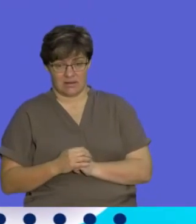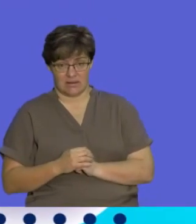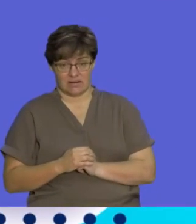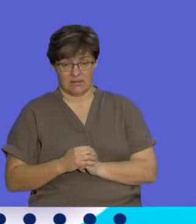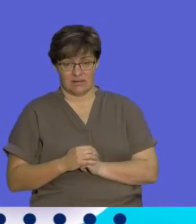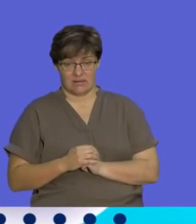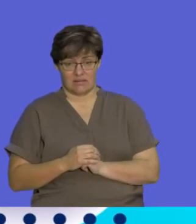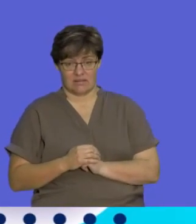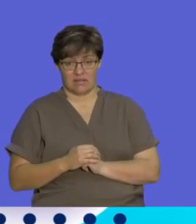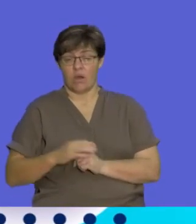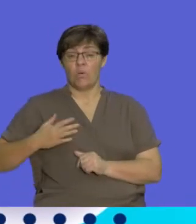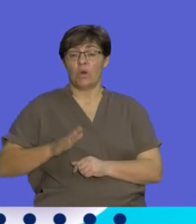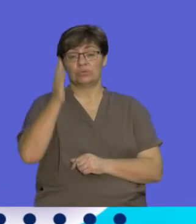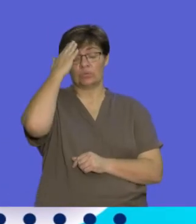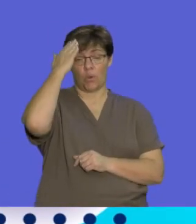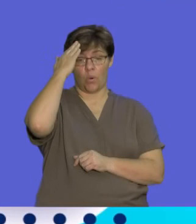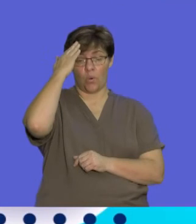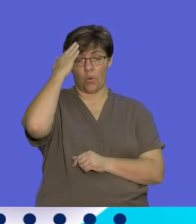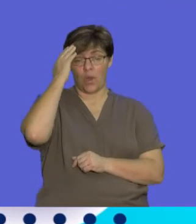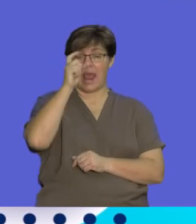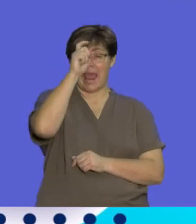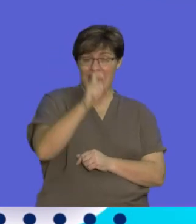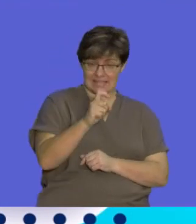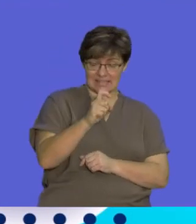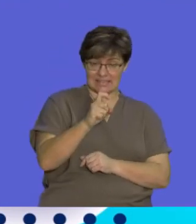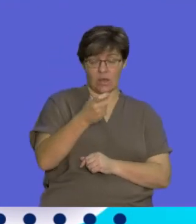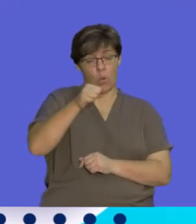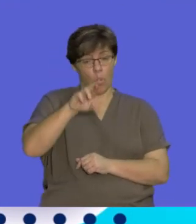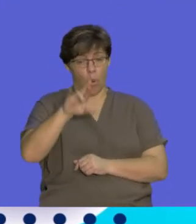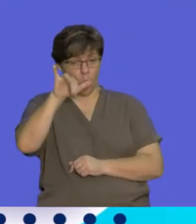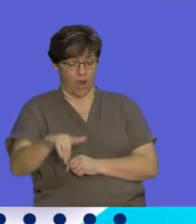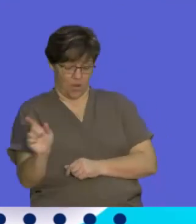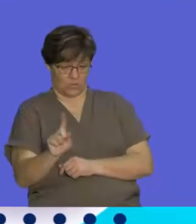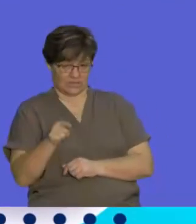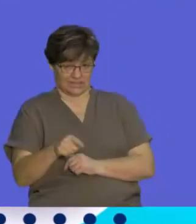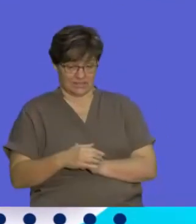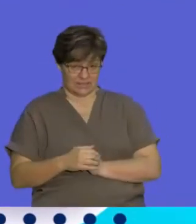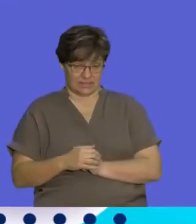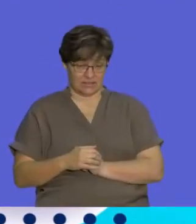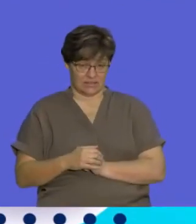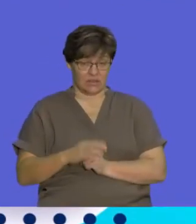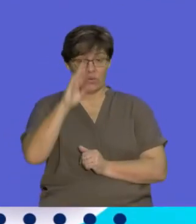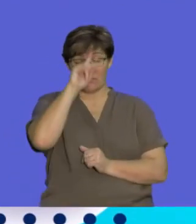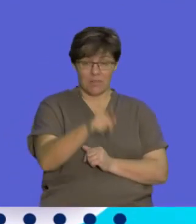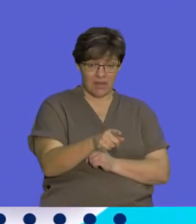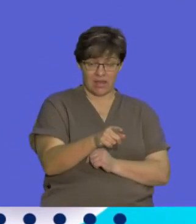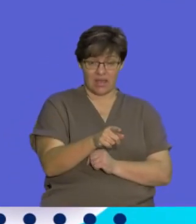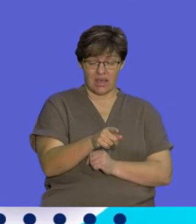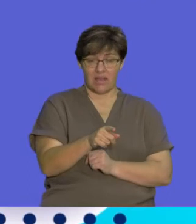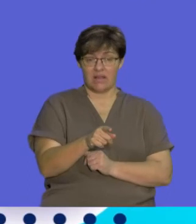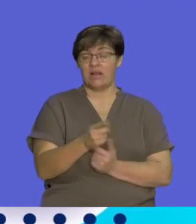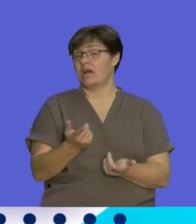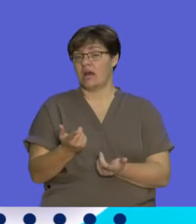want to know what the percentage of X or Y is. Remember that when we're asking for when there